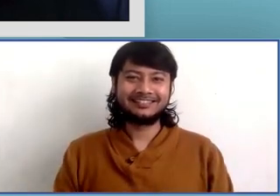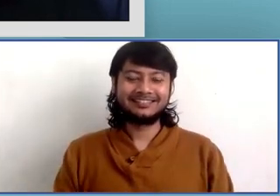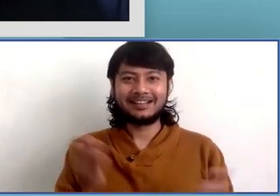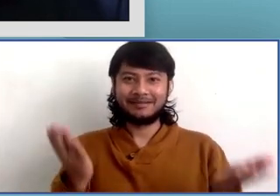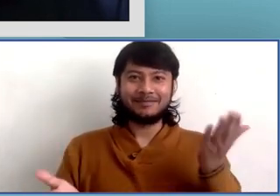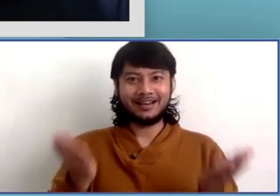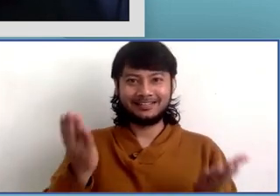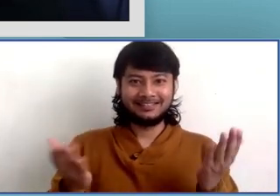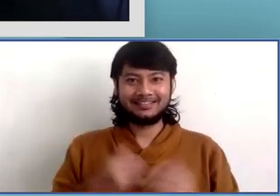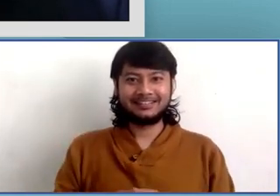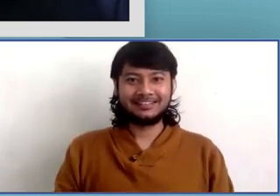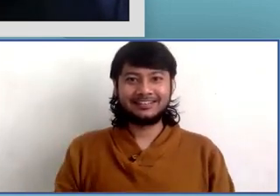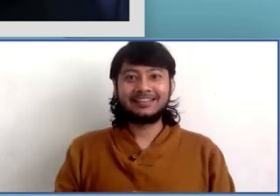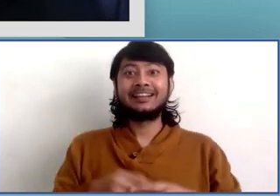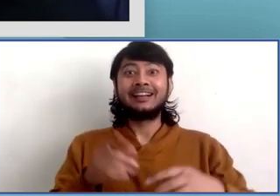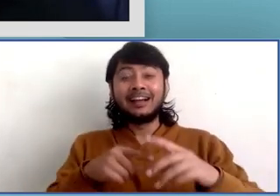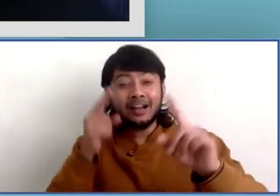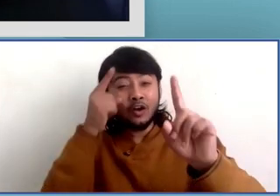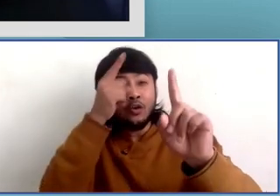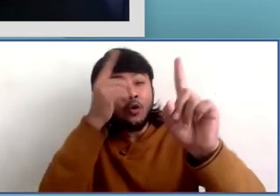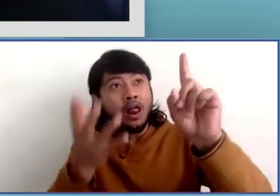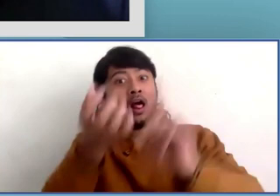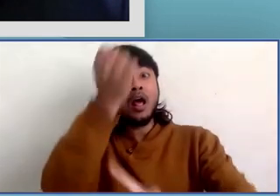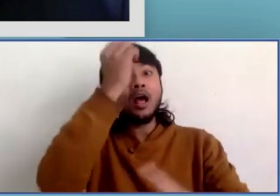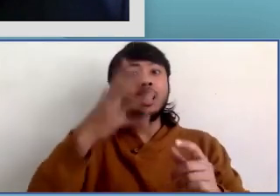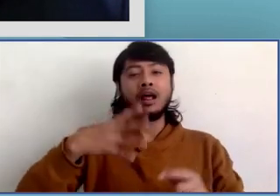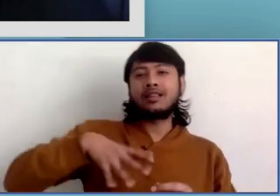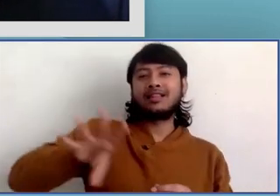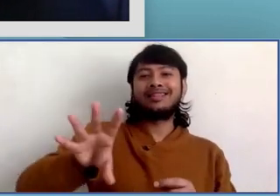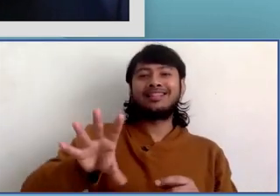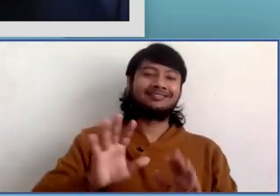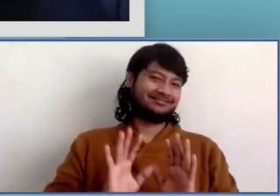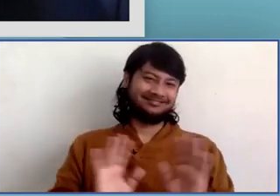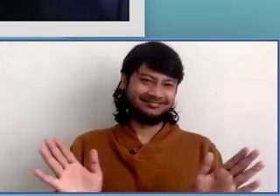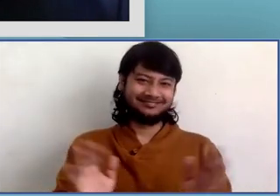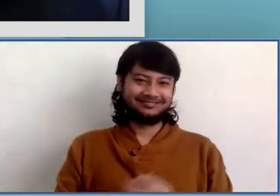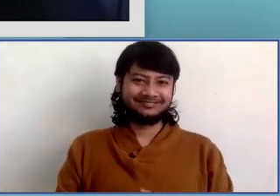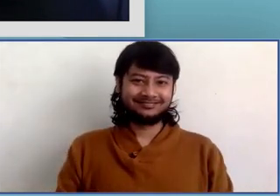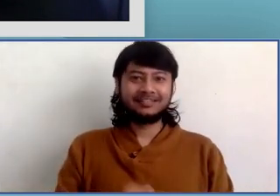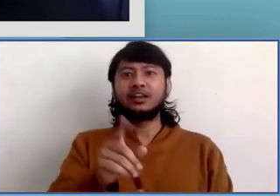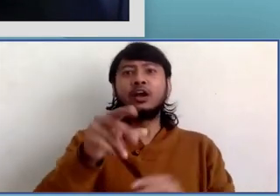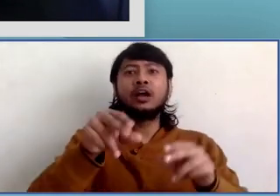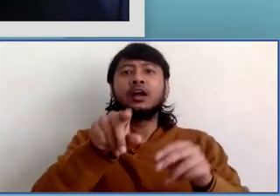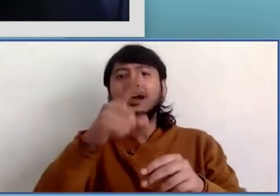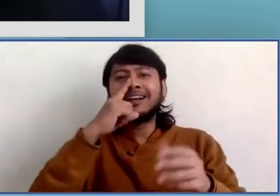don't relax till you achieve your goal. Megha, what do you feel chess has taught you?